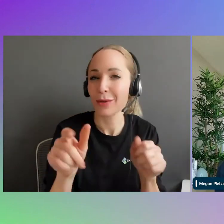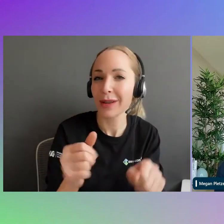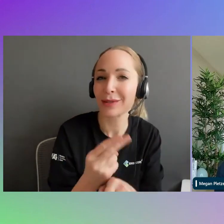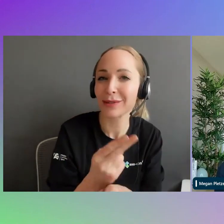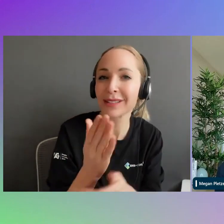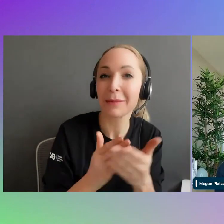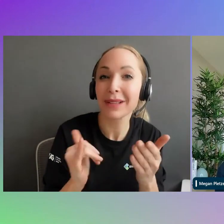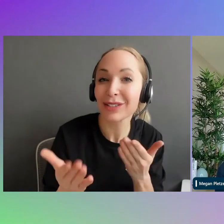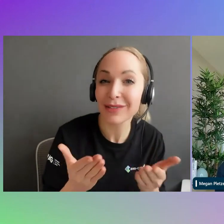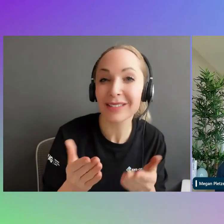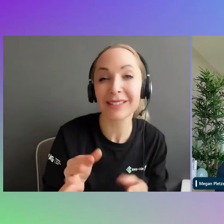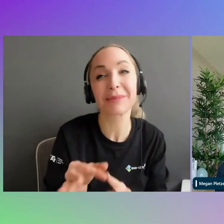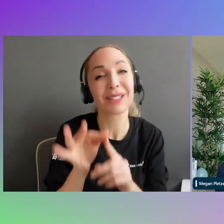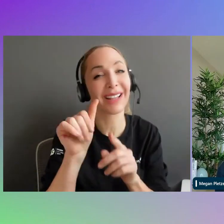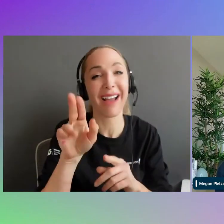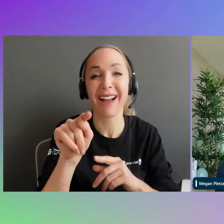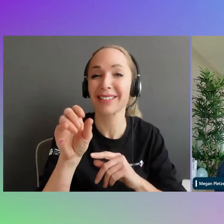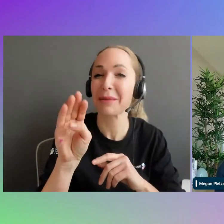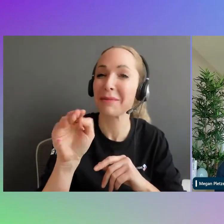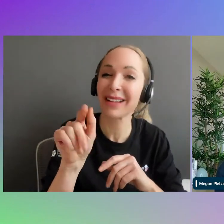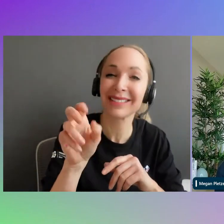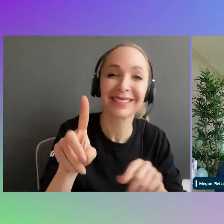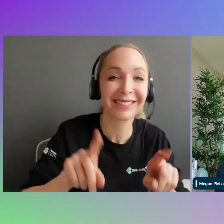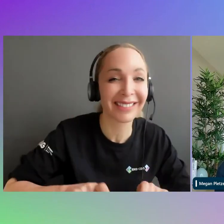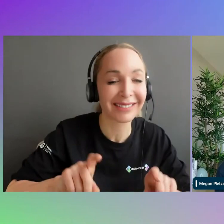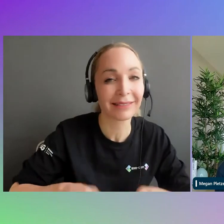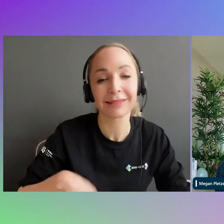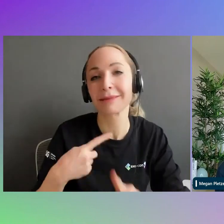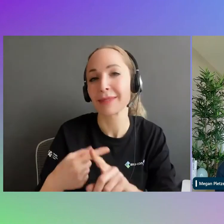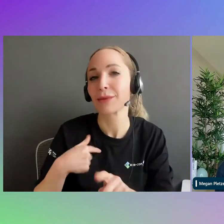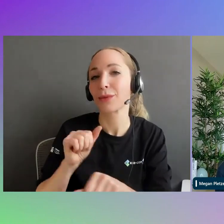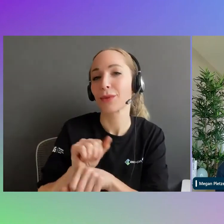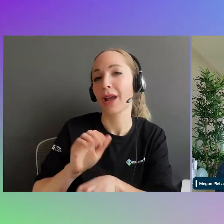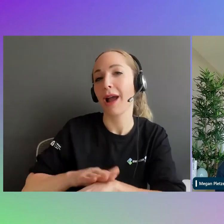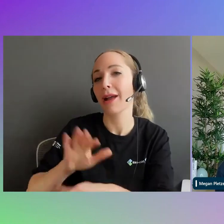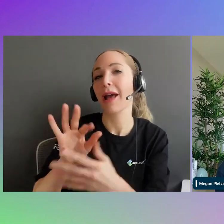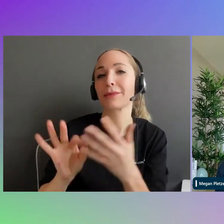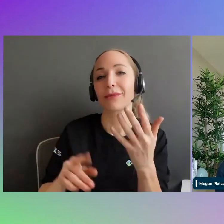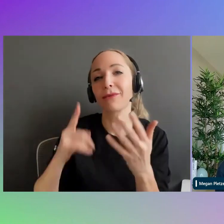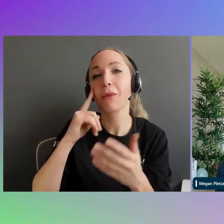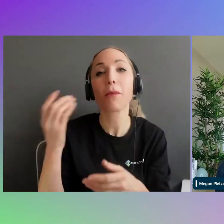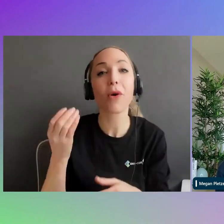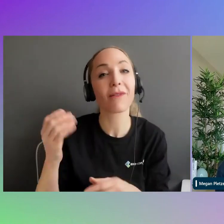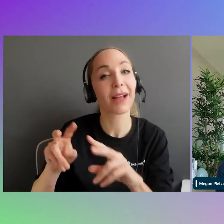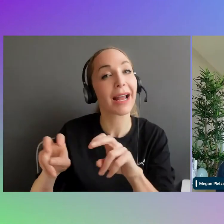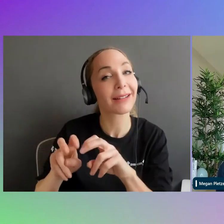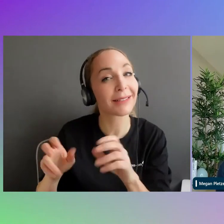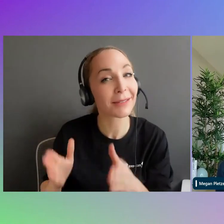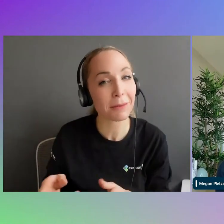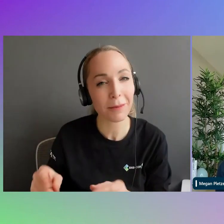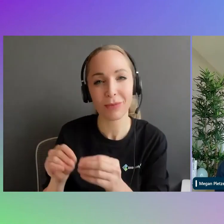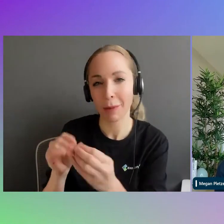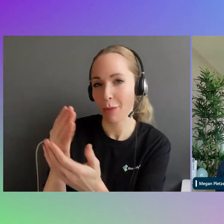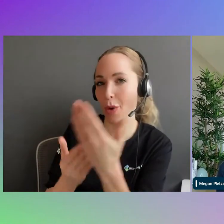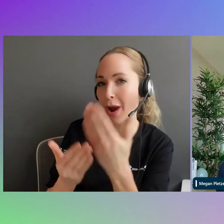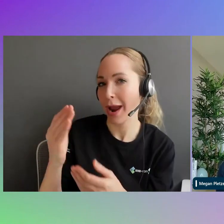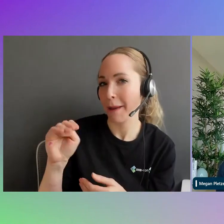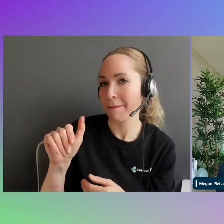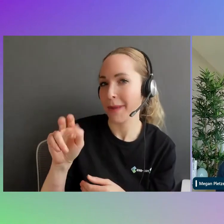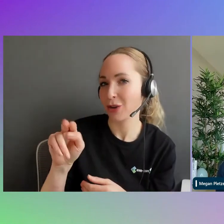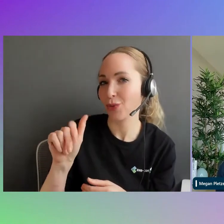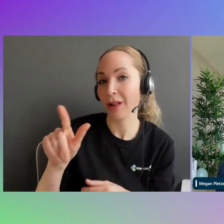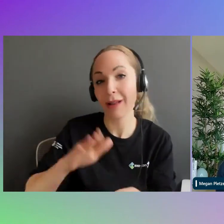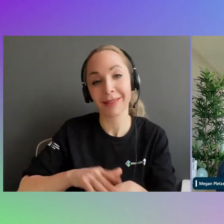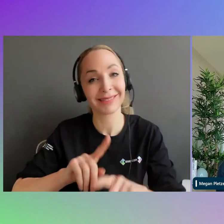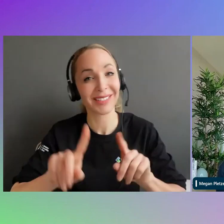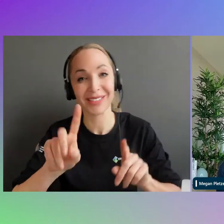the automated testing side. But we are also working on options for being able to use that mobile analyzer, that more manual approach on devices that are